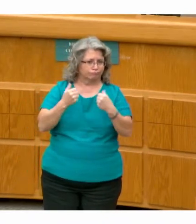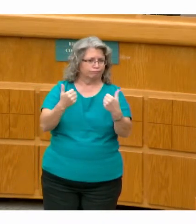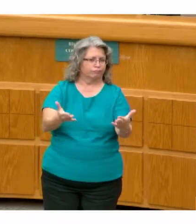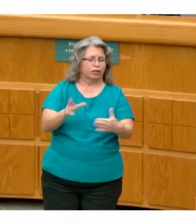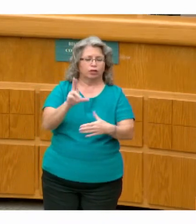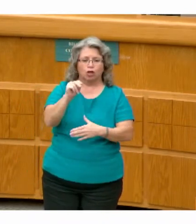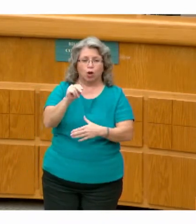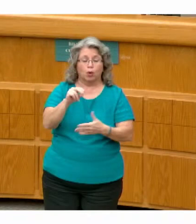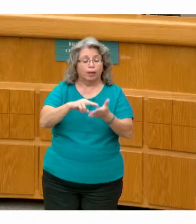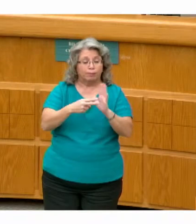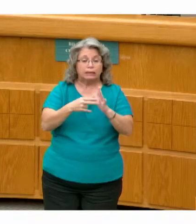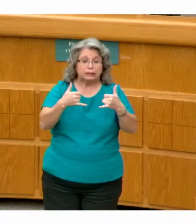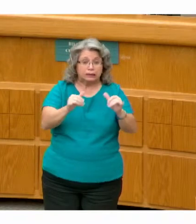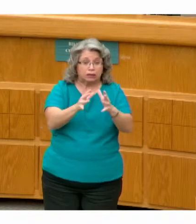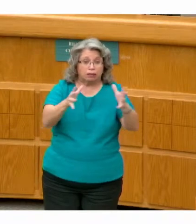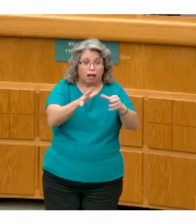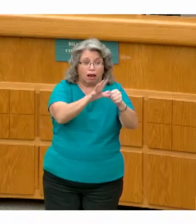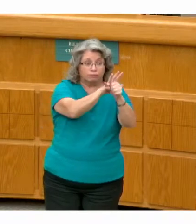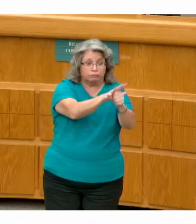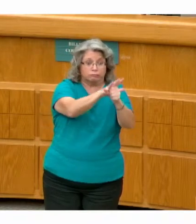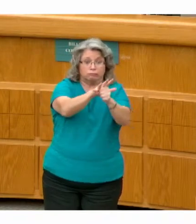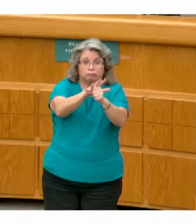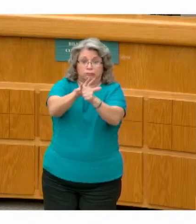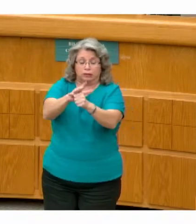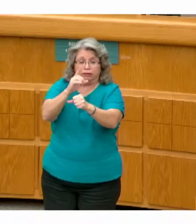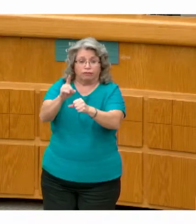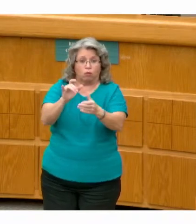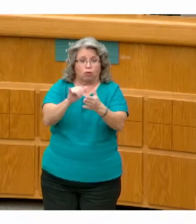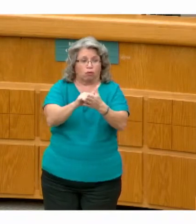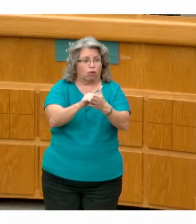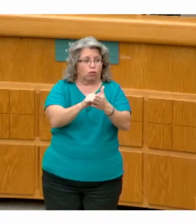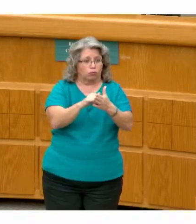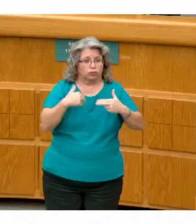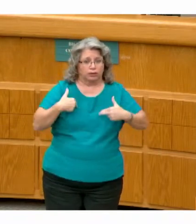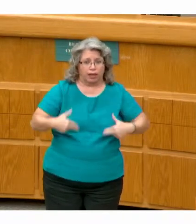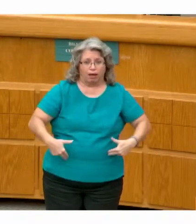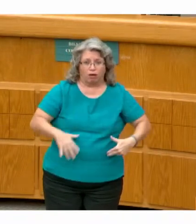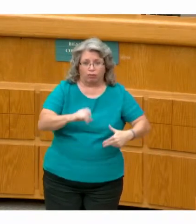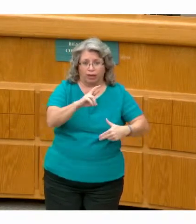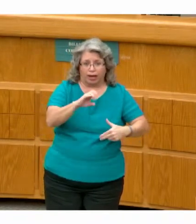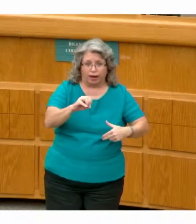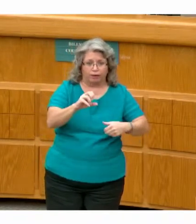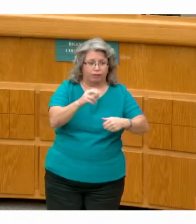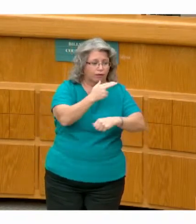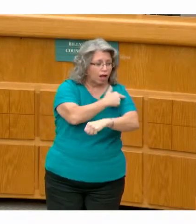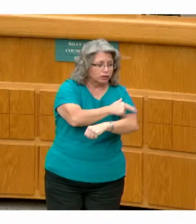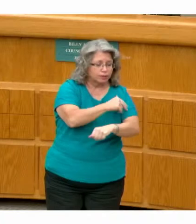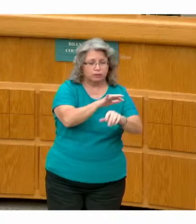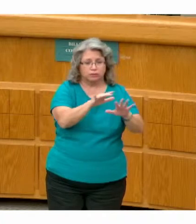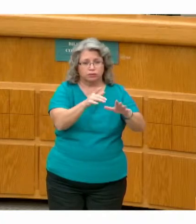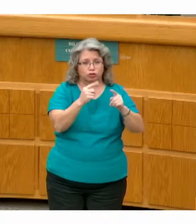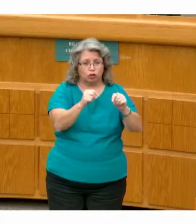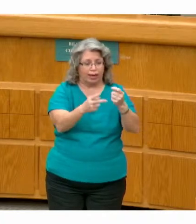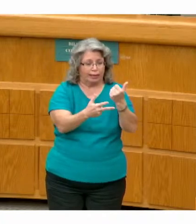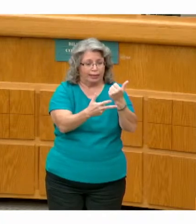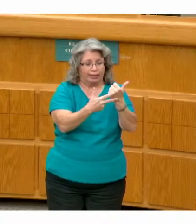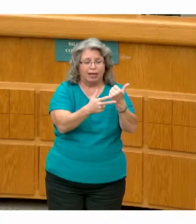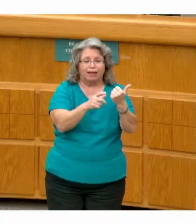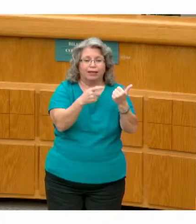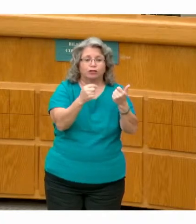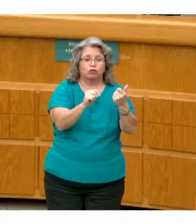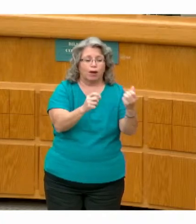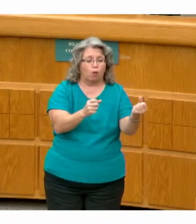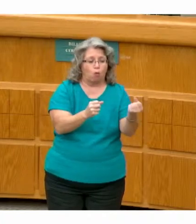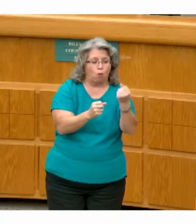stress on the healthcare workers right now to maintain the ICU. And the hospitals try to maintain a cushion, and at least now